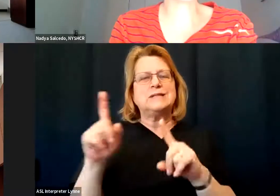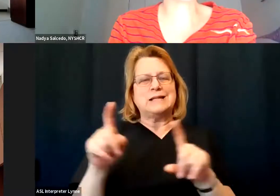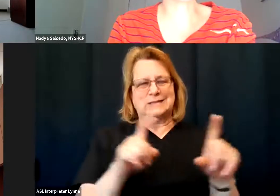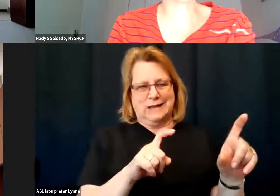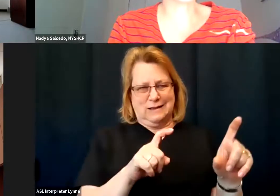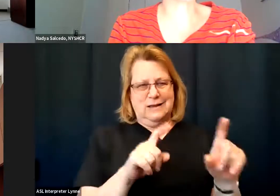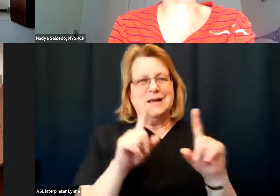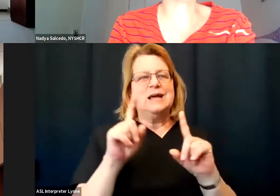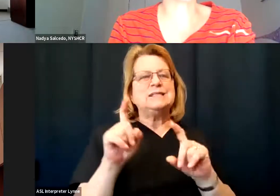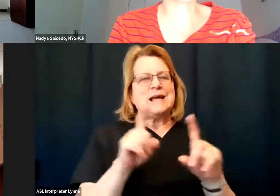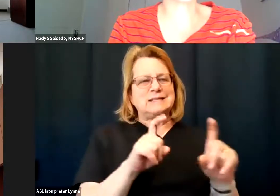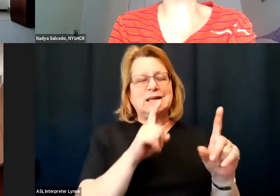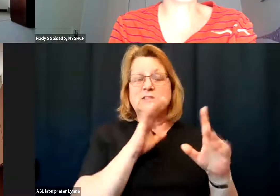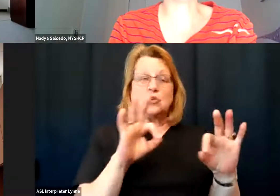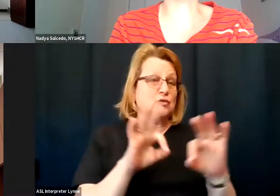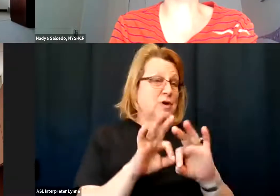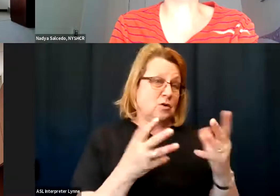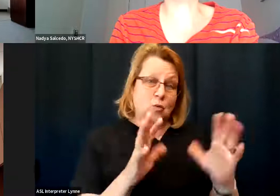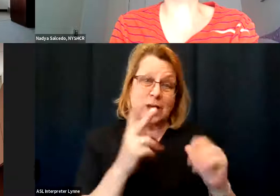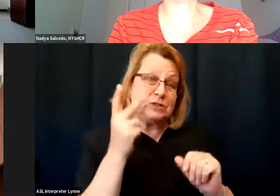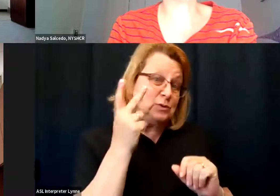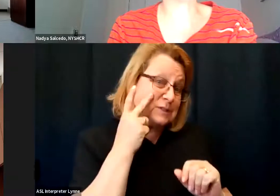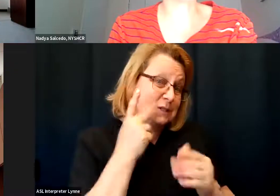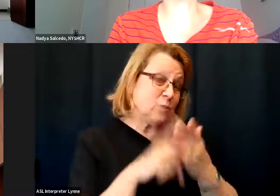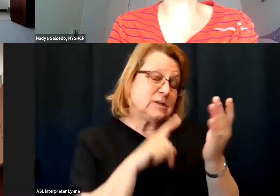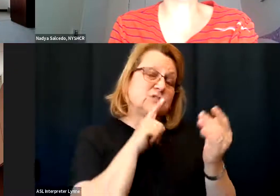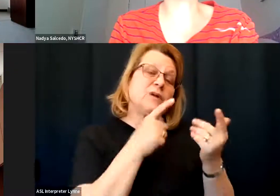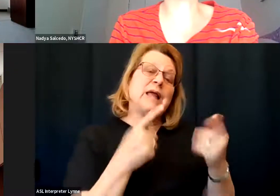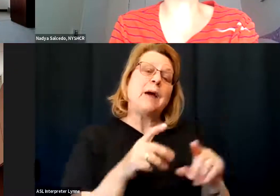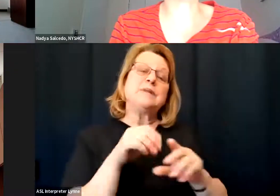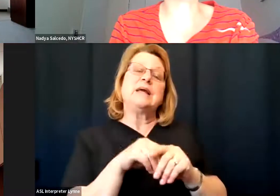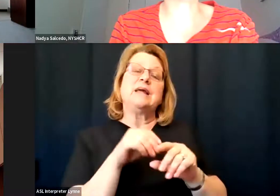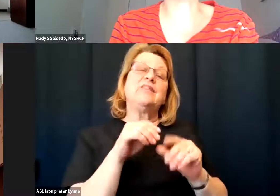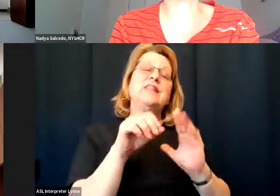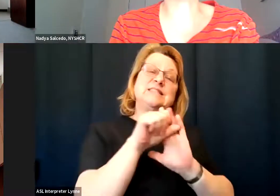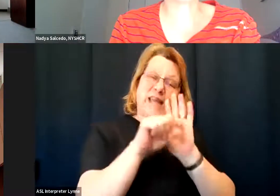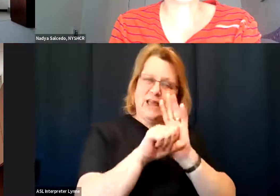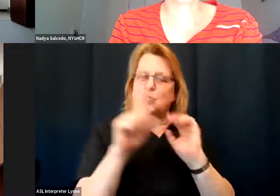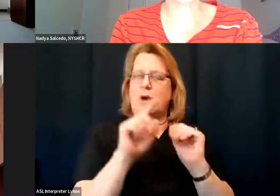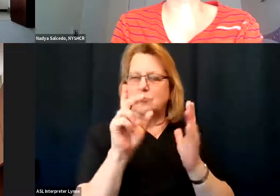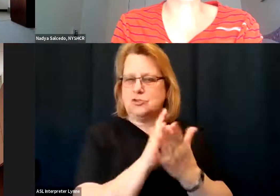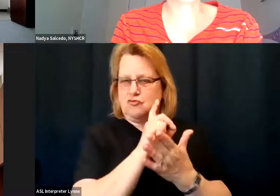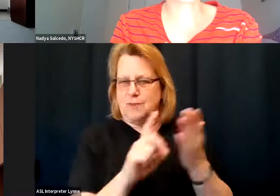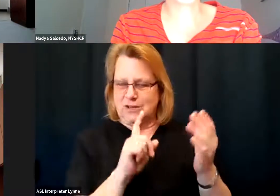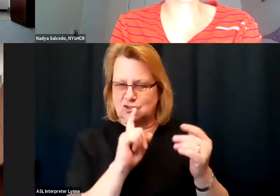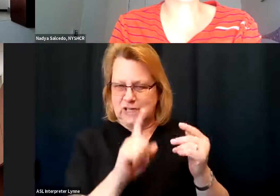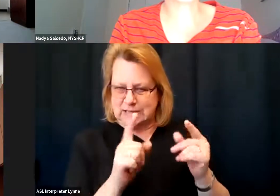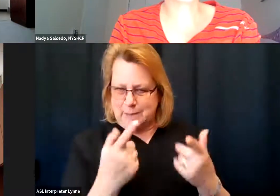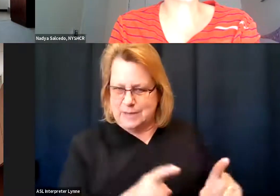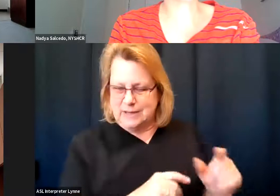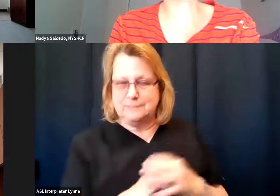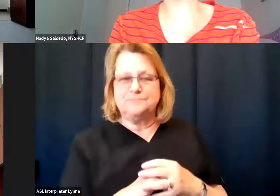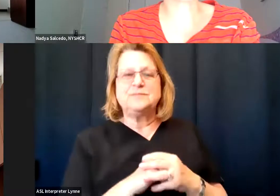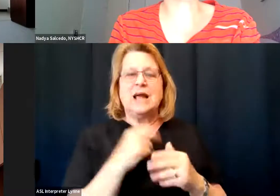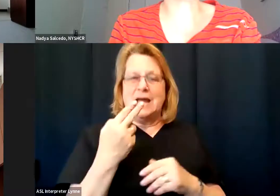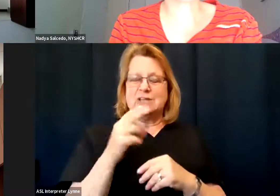testing is a critical way to get at what is happening in the state to discern where discrimination is. And that's something that